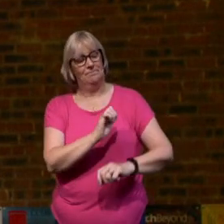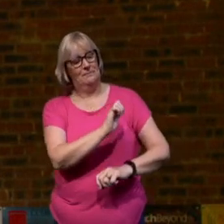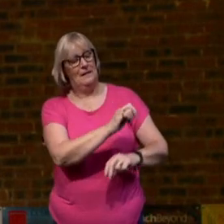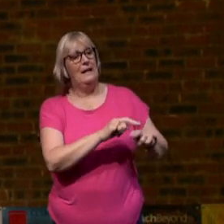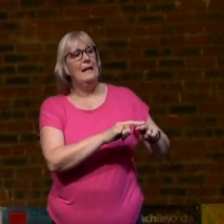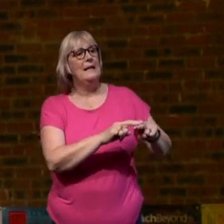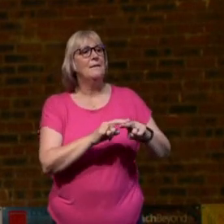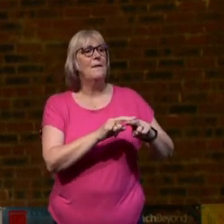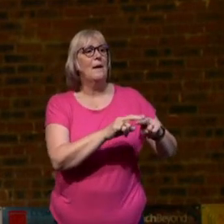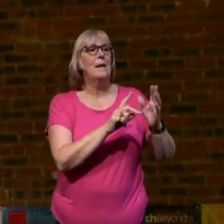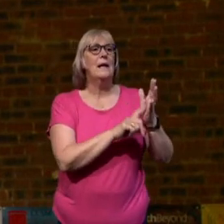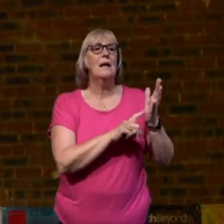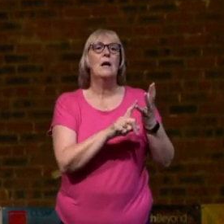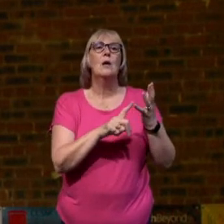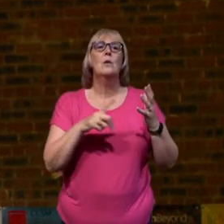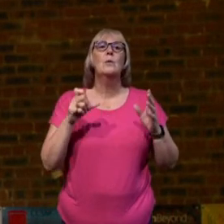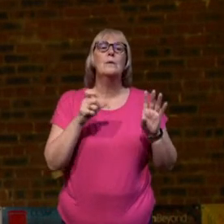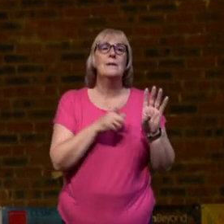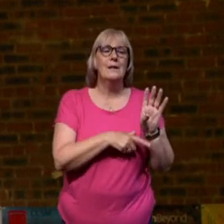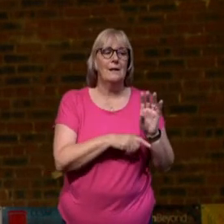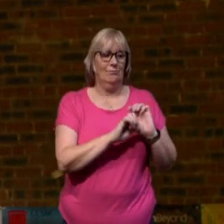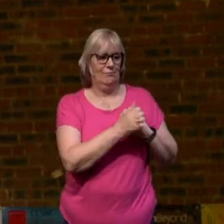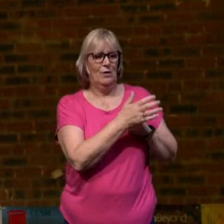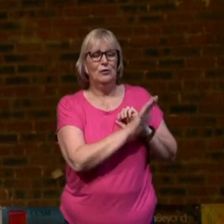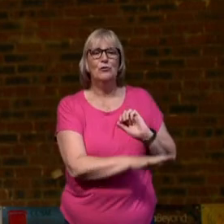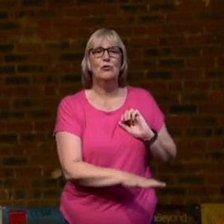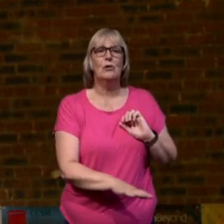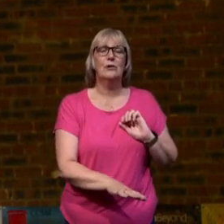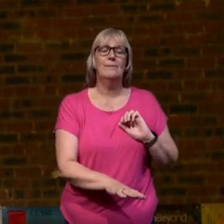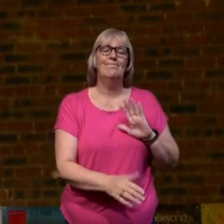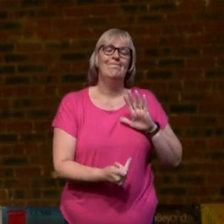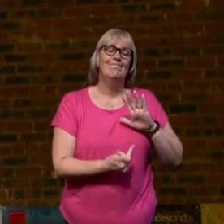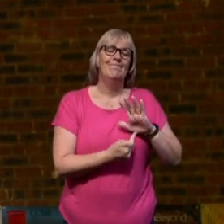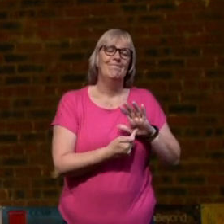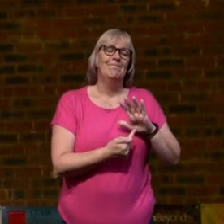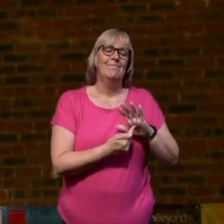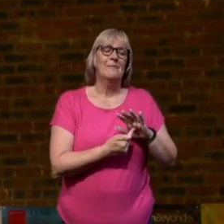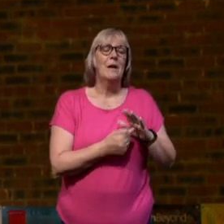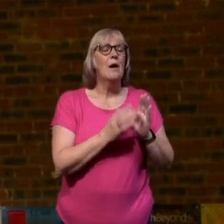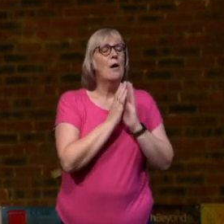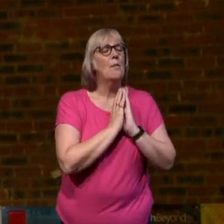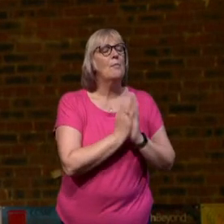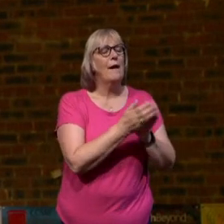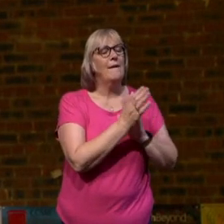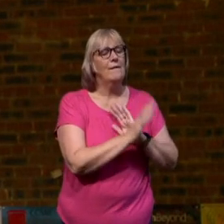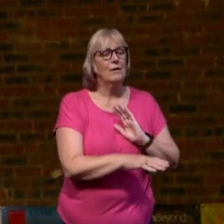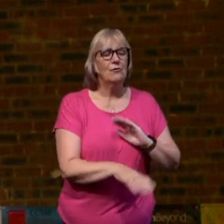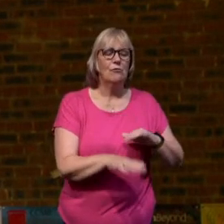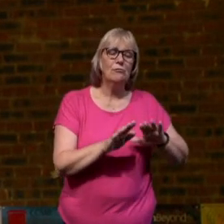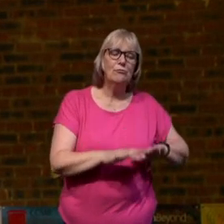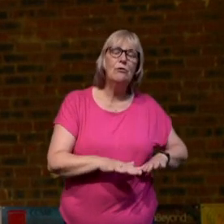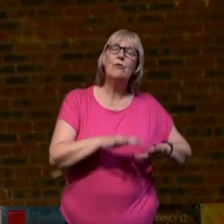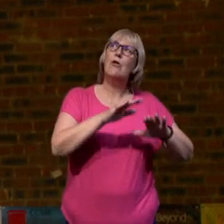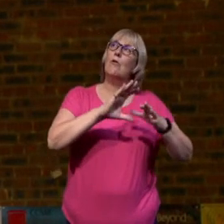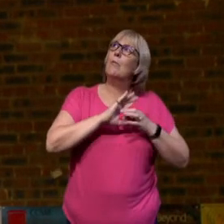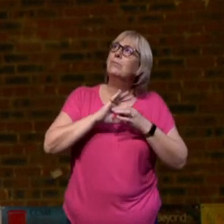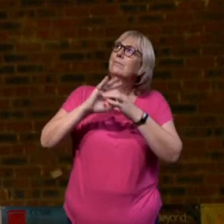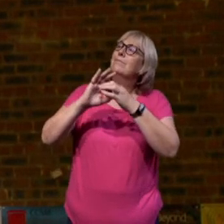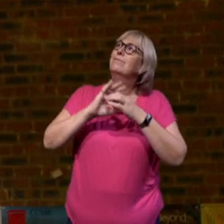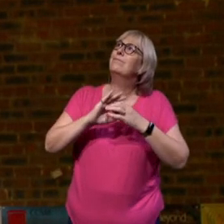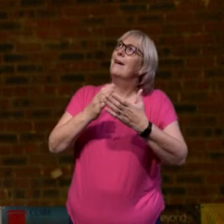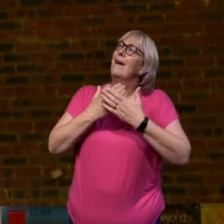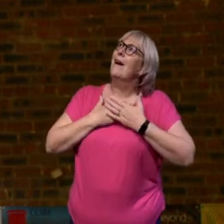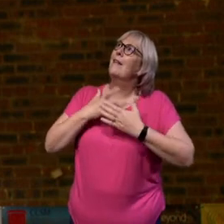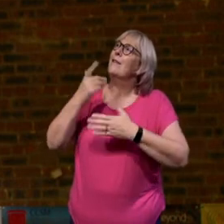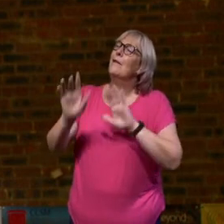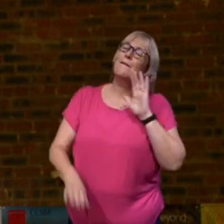pray for Lucy and their children. Pray most especially for his children that they would grow up to know you and love you and follow